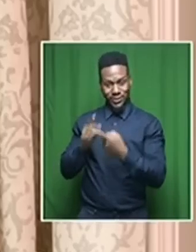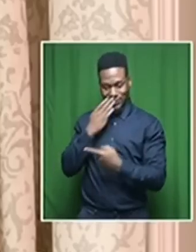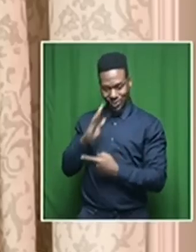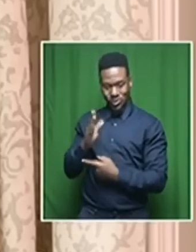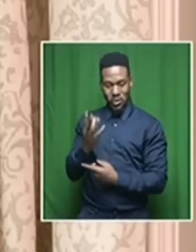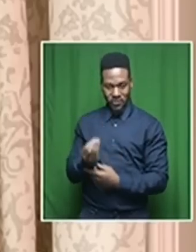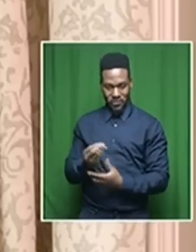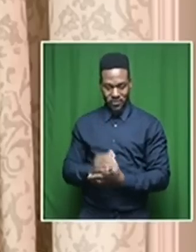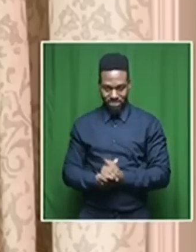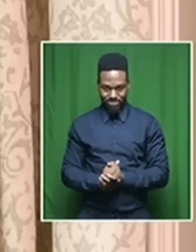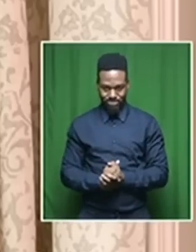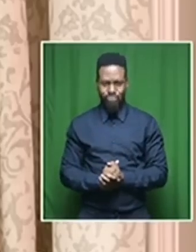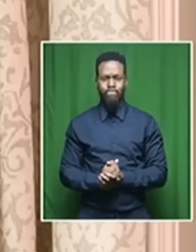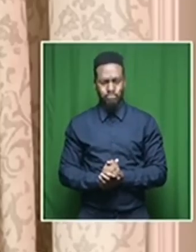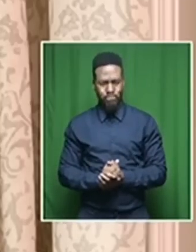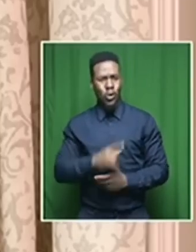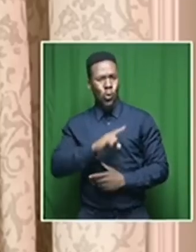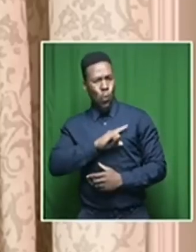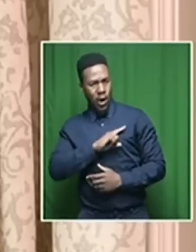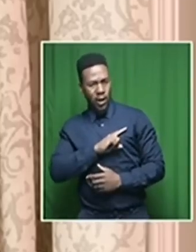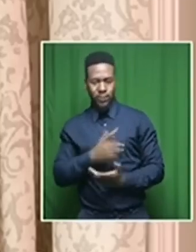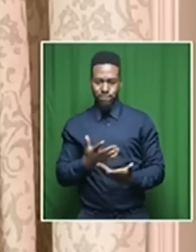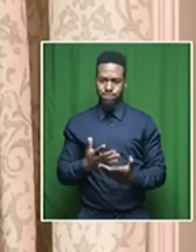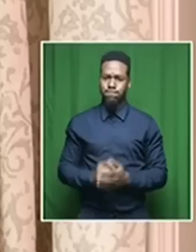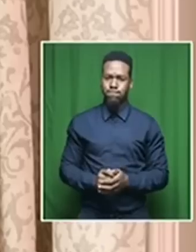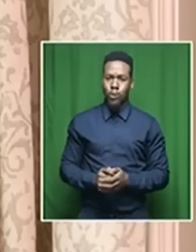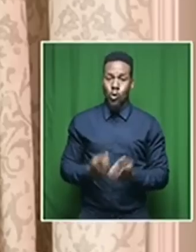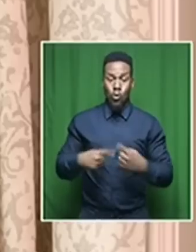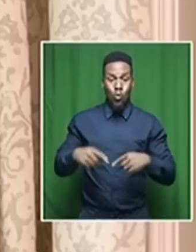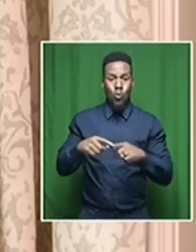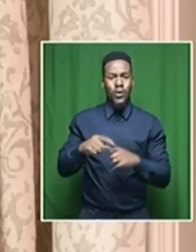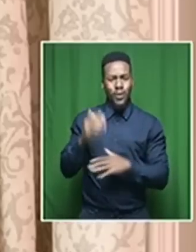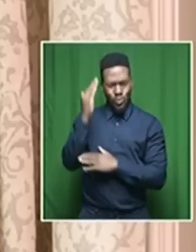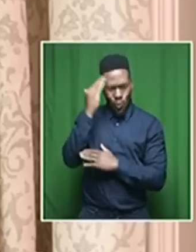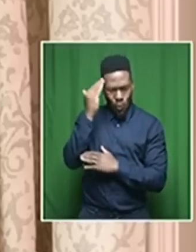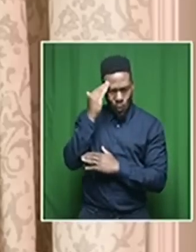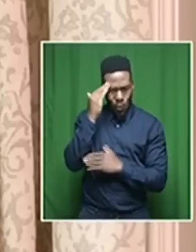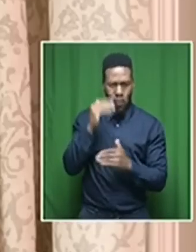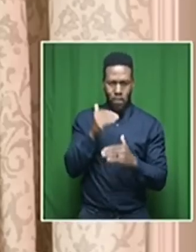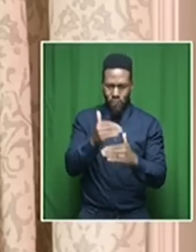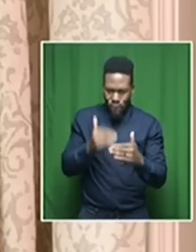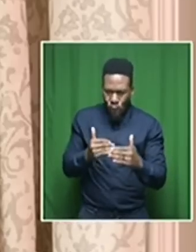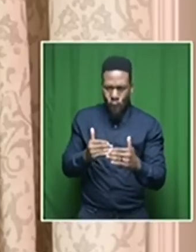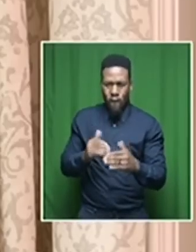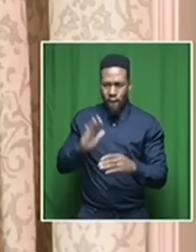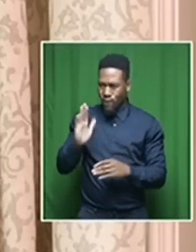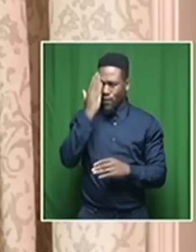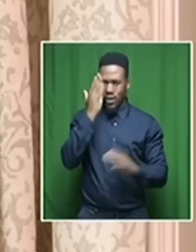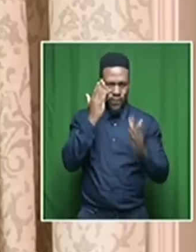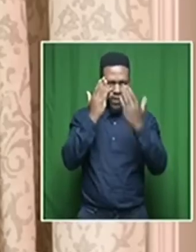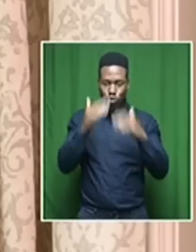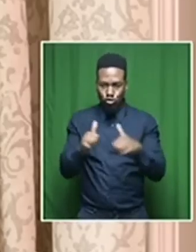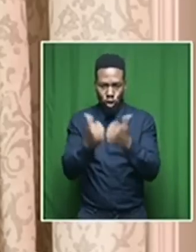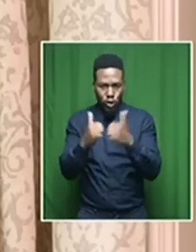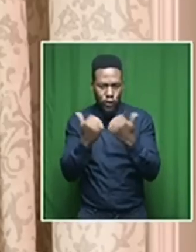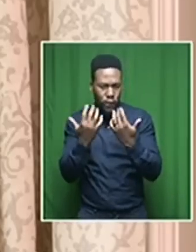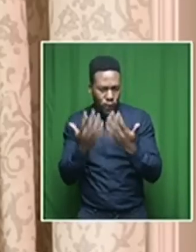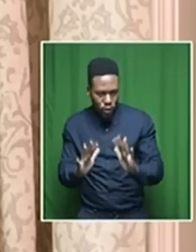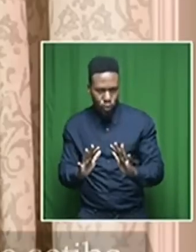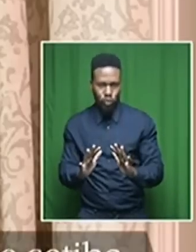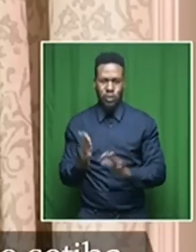our optimism is based on the knowledge that we have faced many hardships and challenges in the